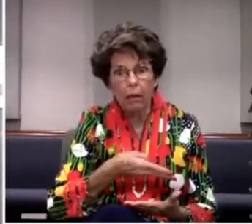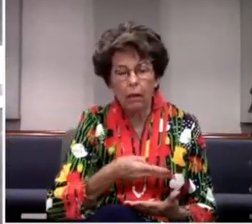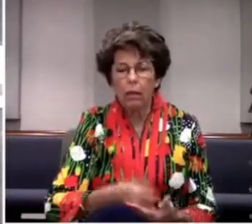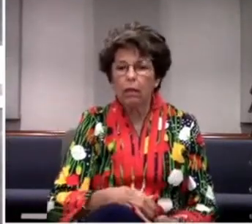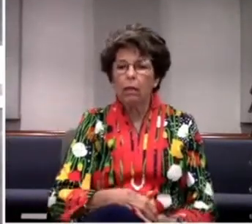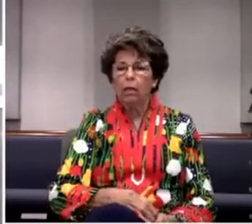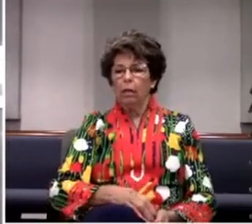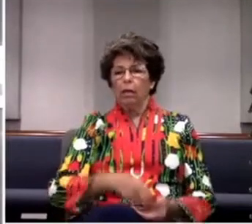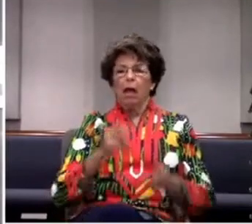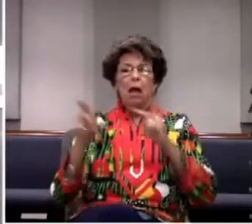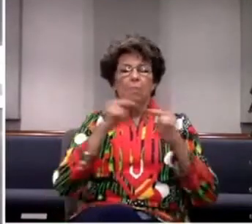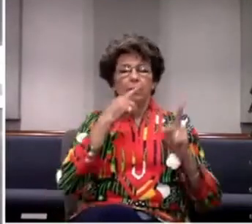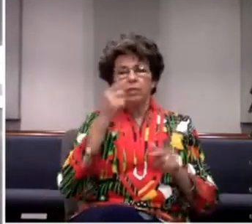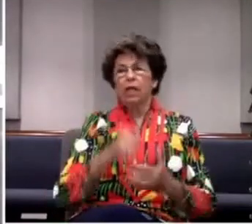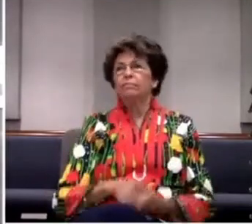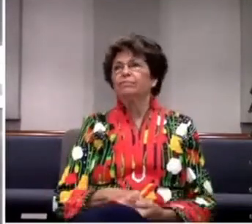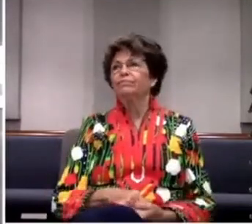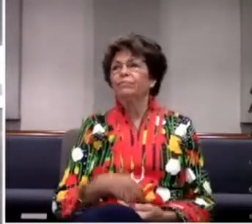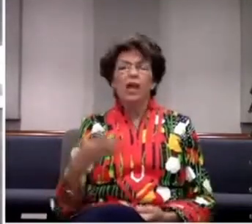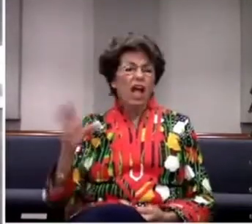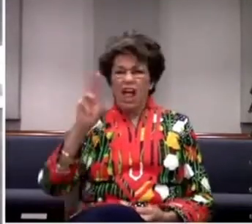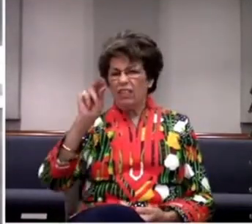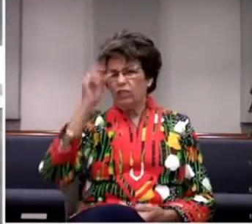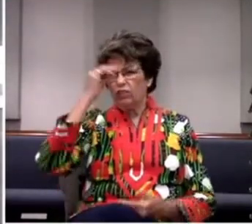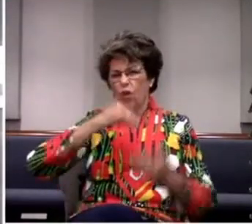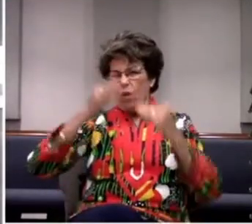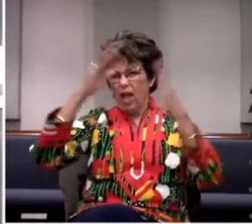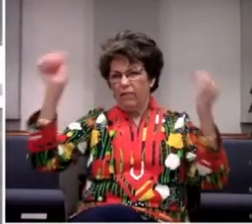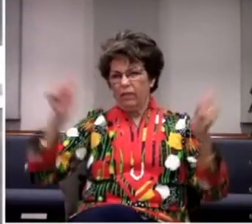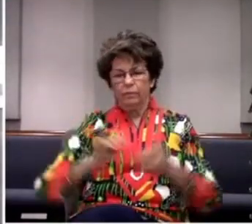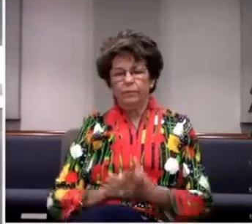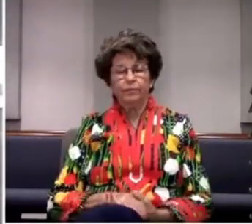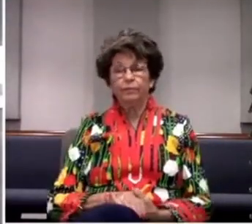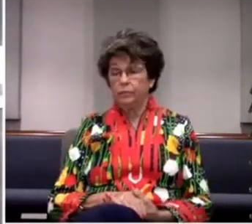well, God will just have mercy on me because I've given a lot of money. No.